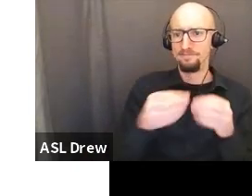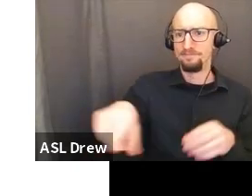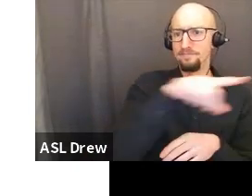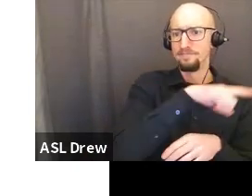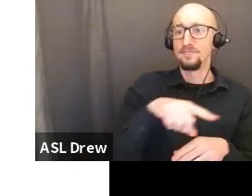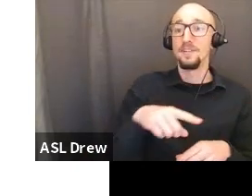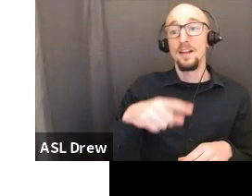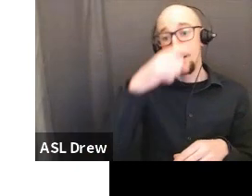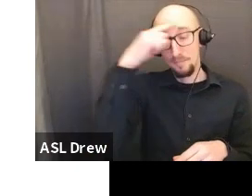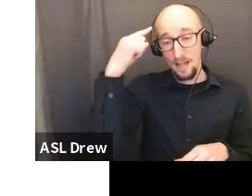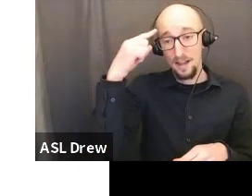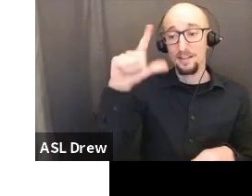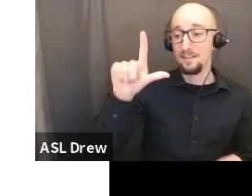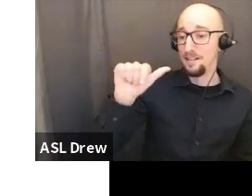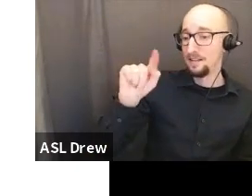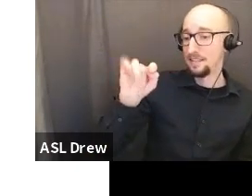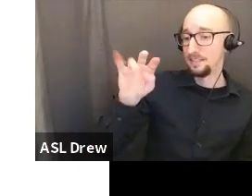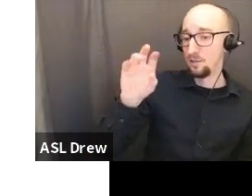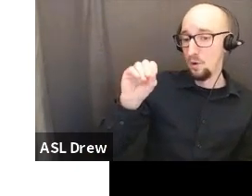class, making more than